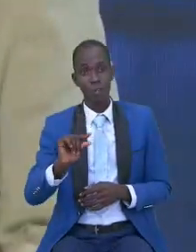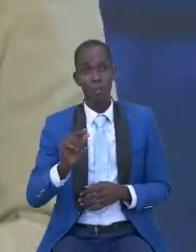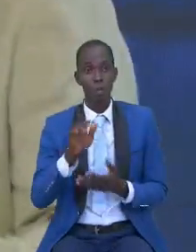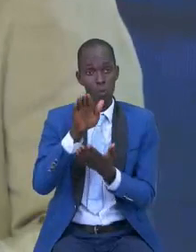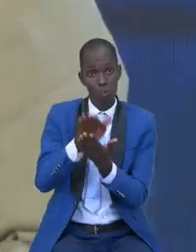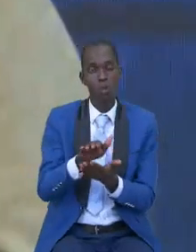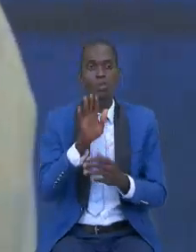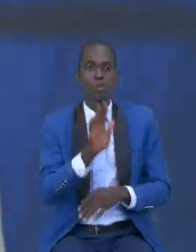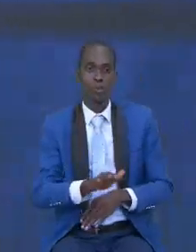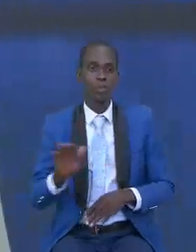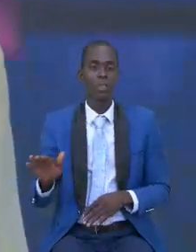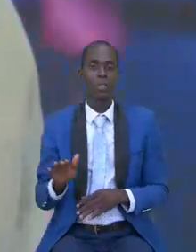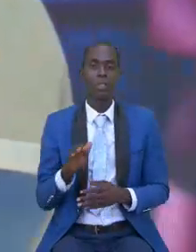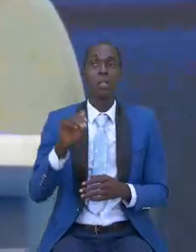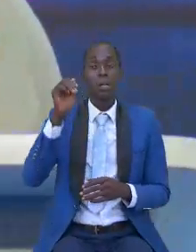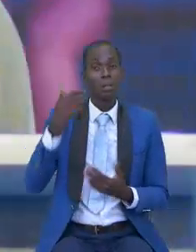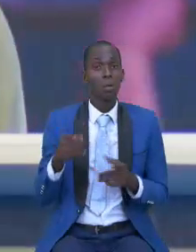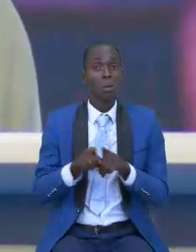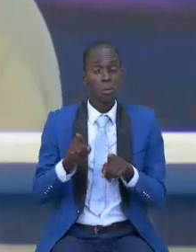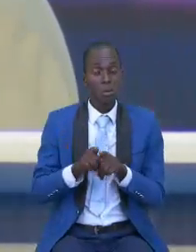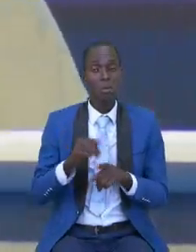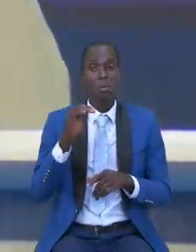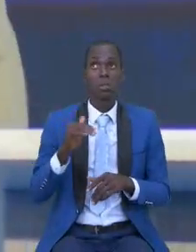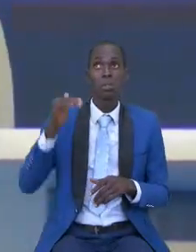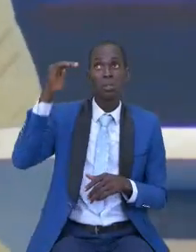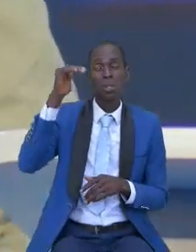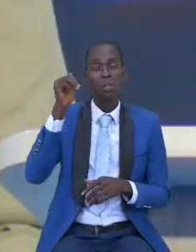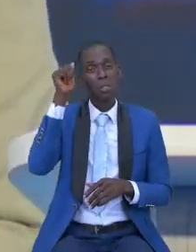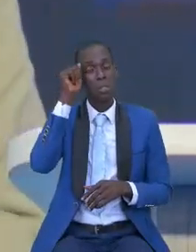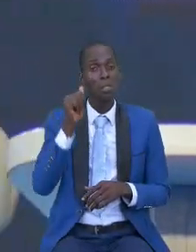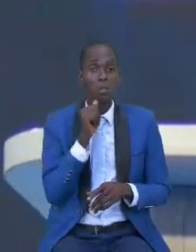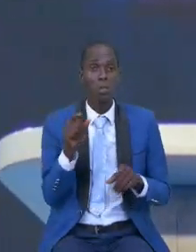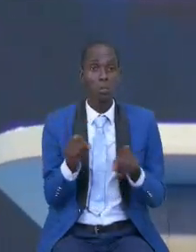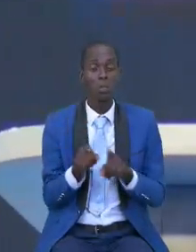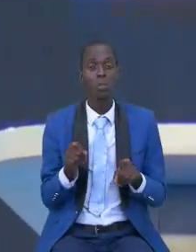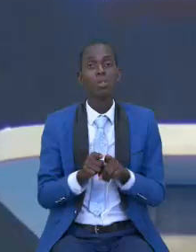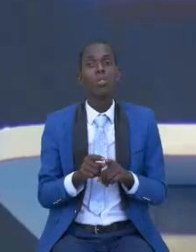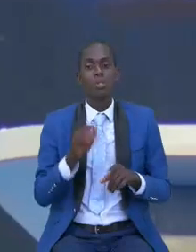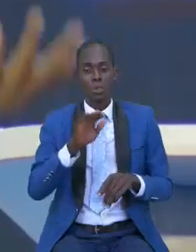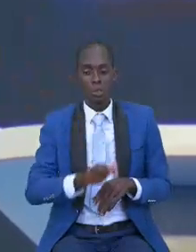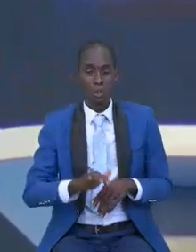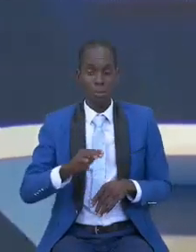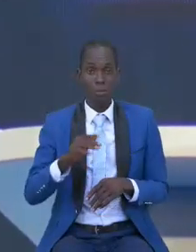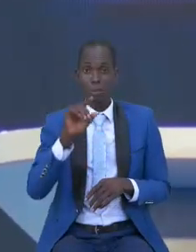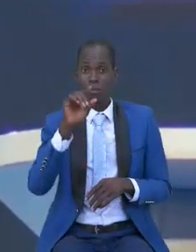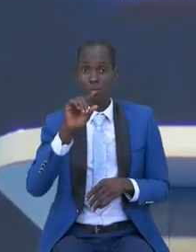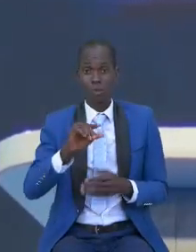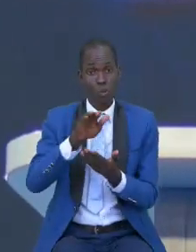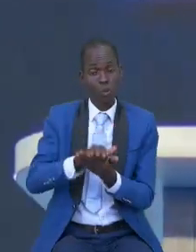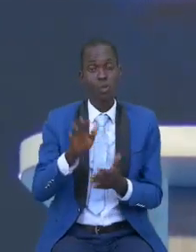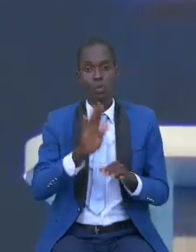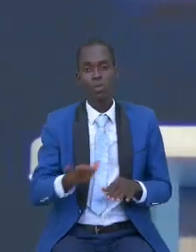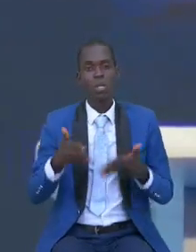adults too. Little children having little understanding in the things of God. Little children, let no man deceive